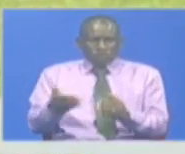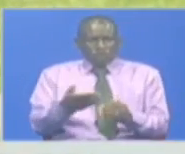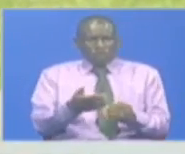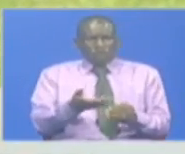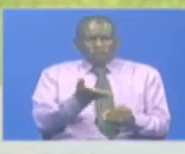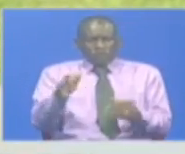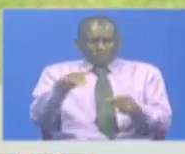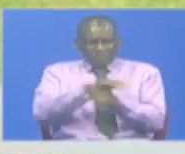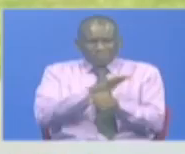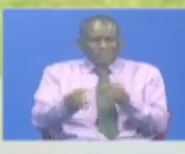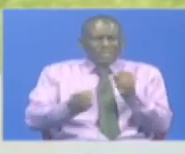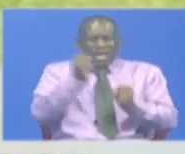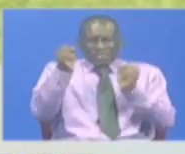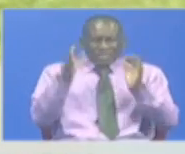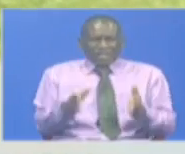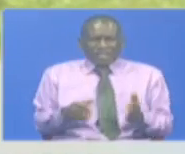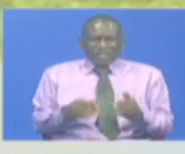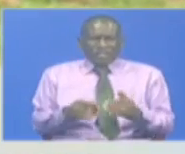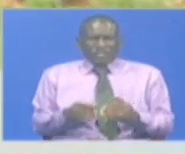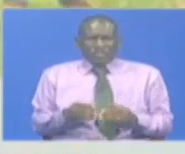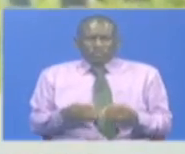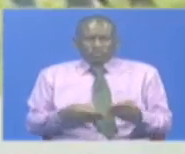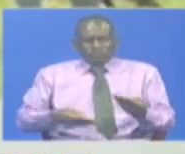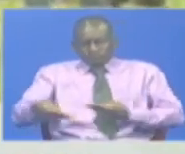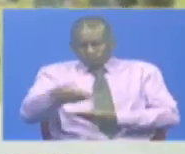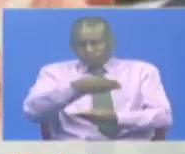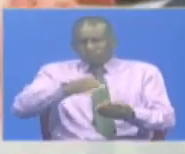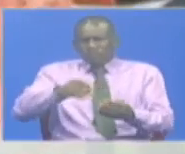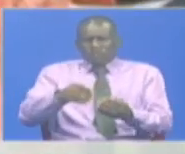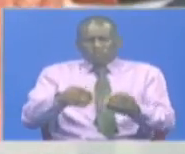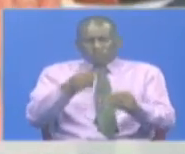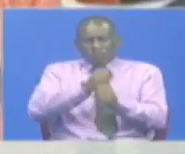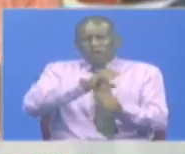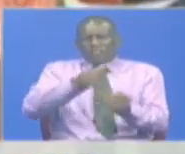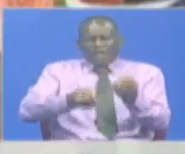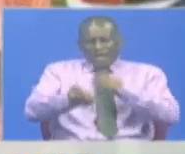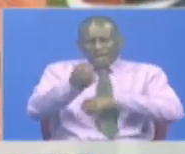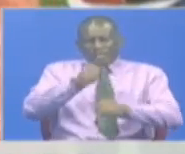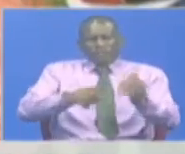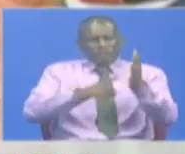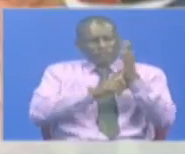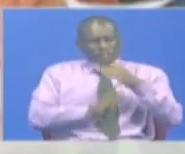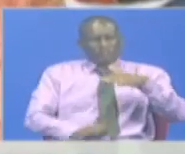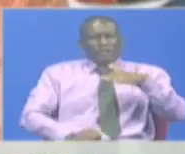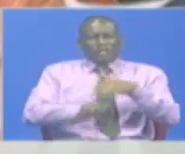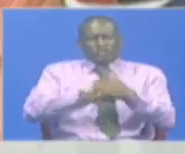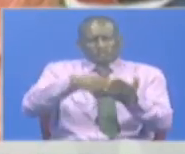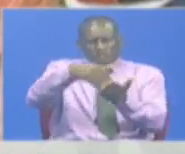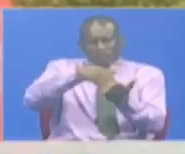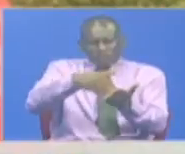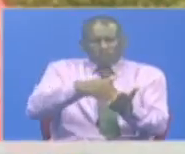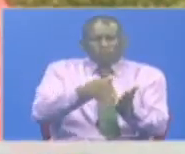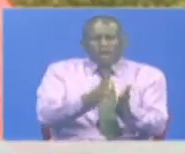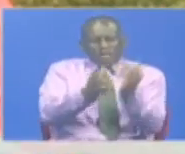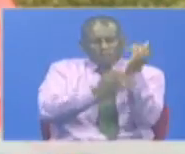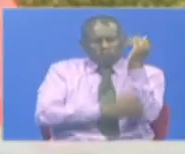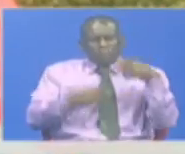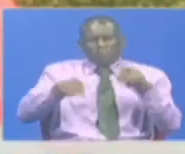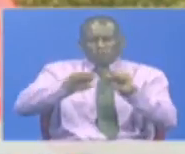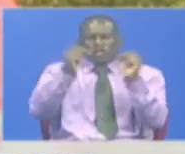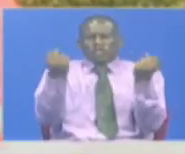busy athletes to touch base with other activities such as supporting the vulnerable in society. Ikiwa